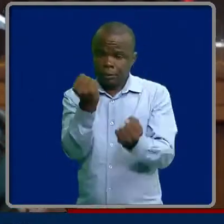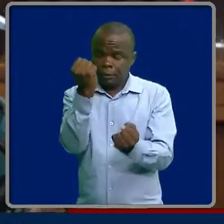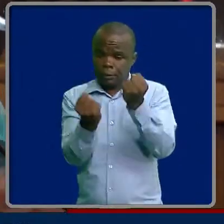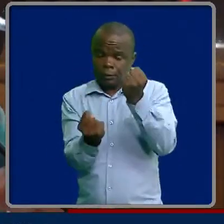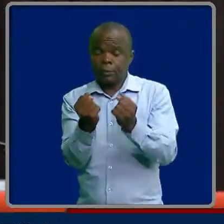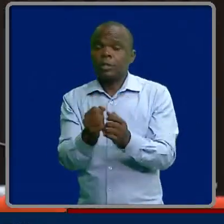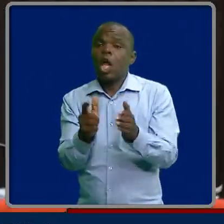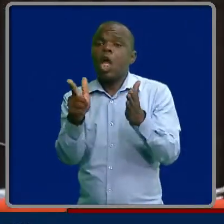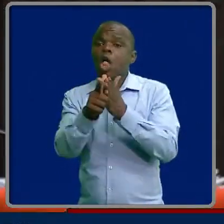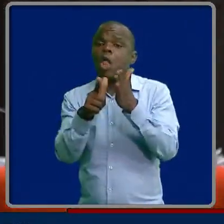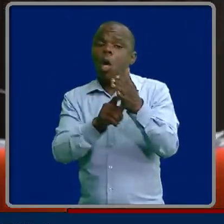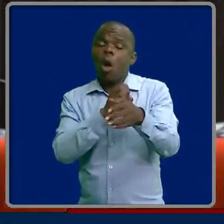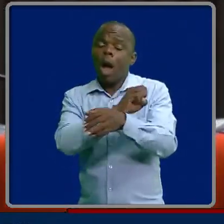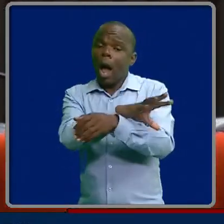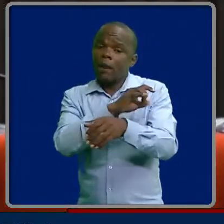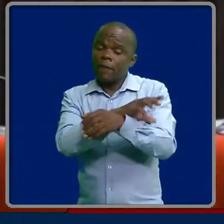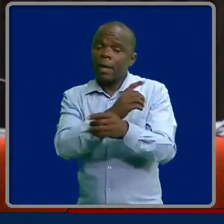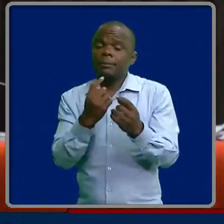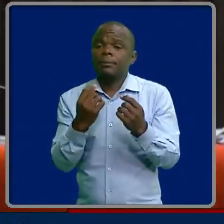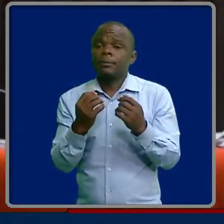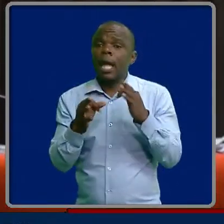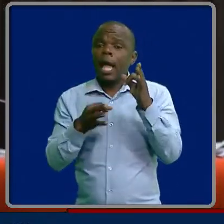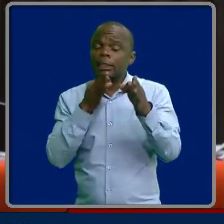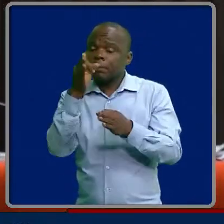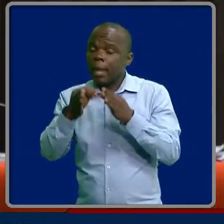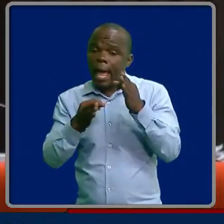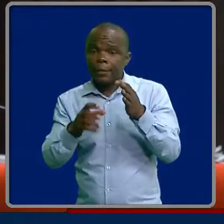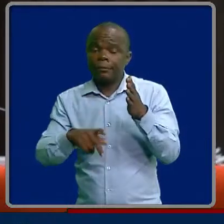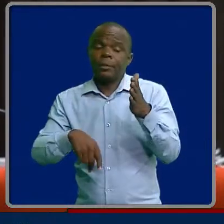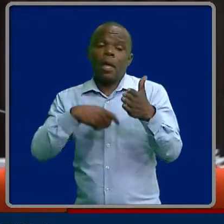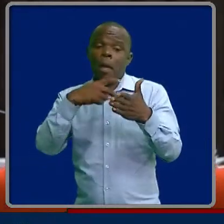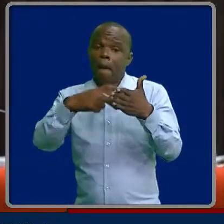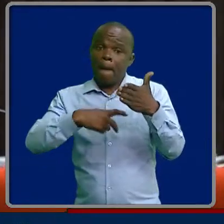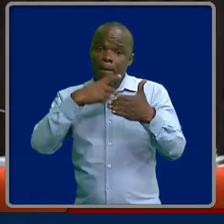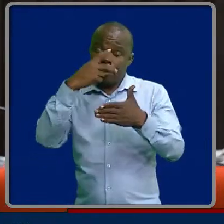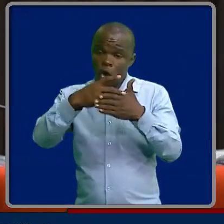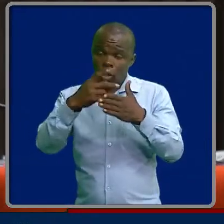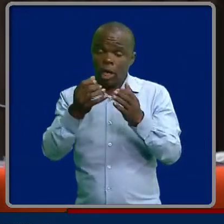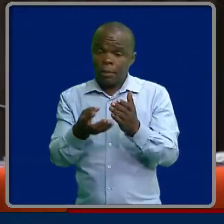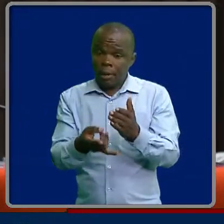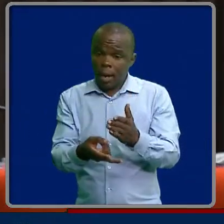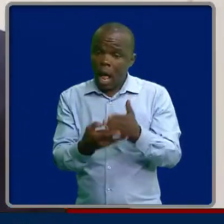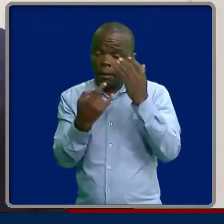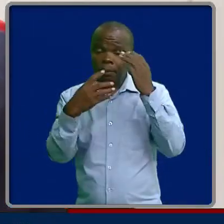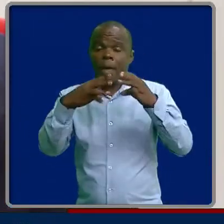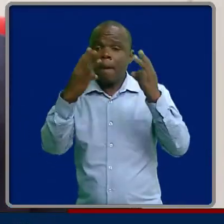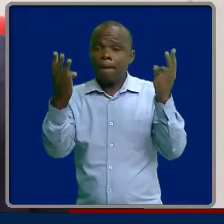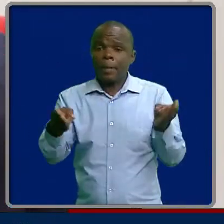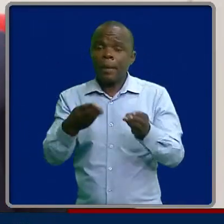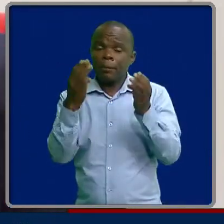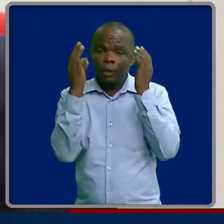is designed to help eMaSwati who require legal aid but cannot afford it.